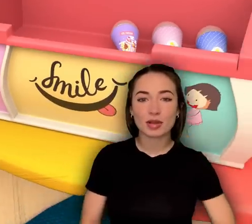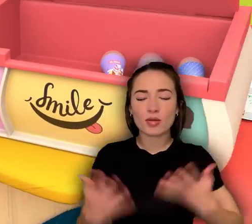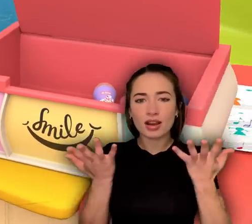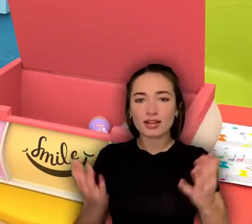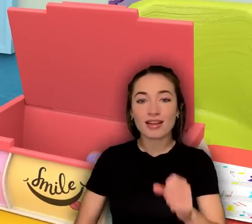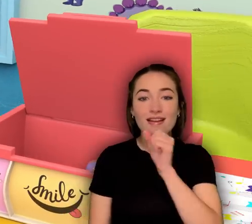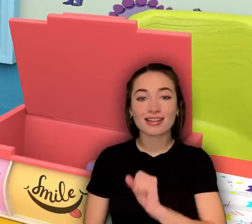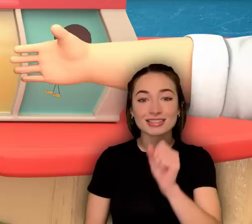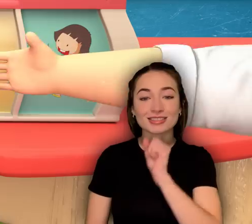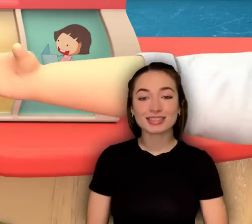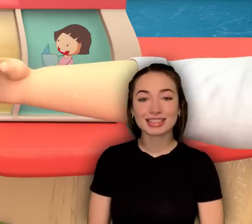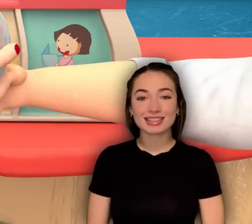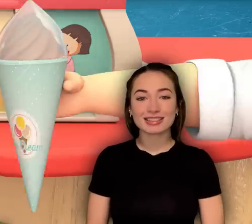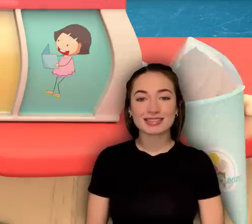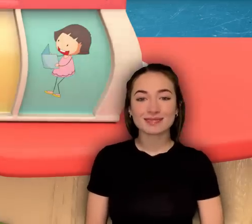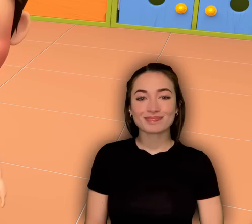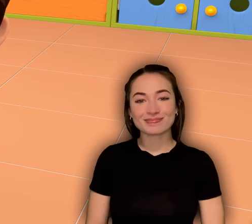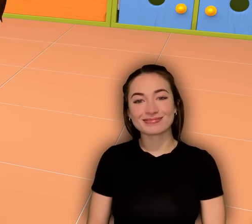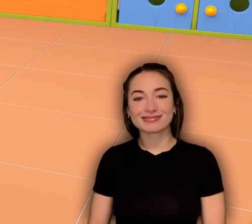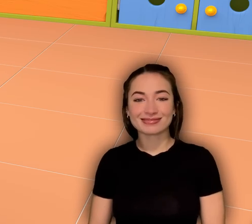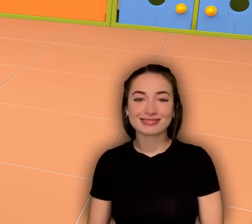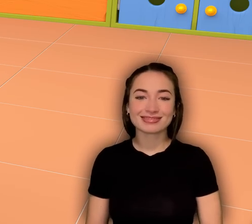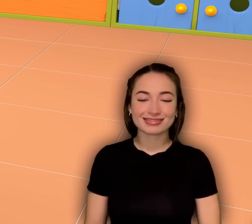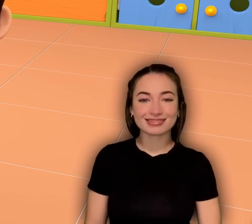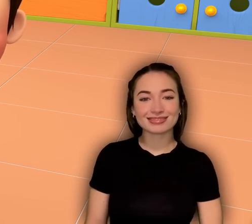scream what scream